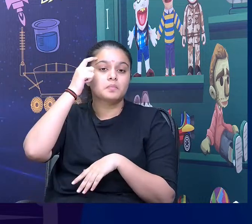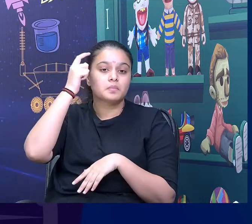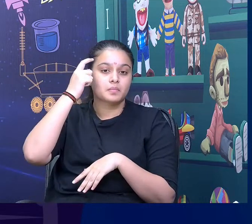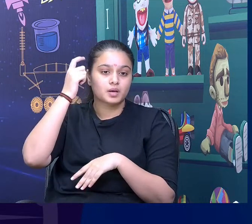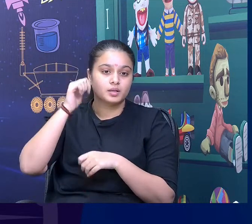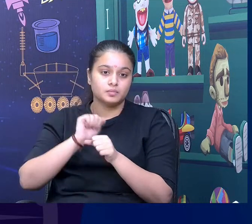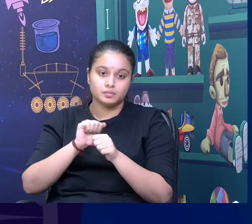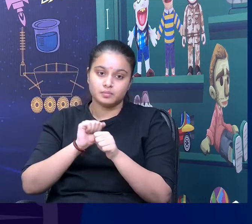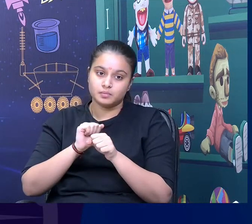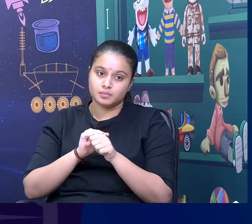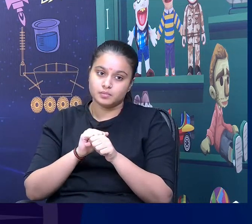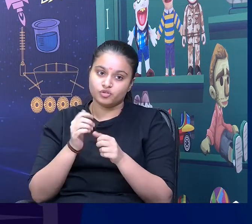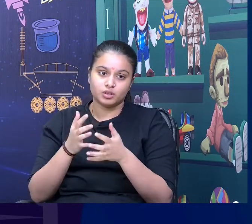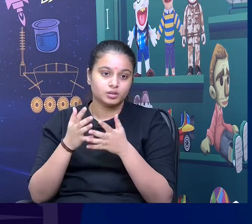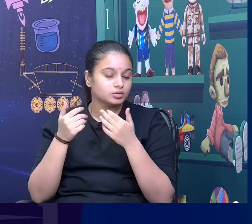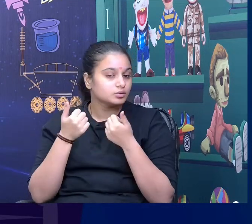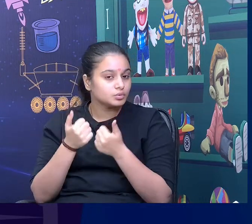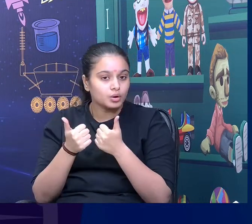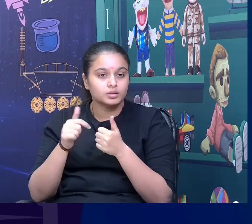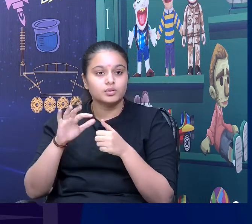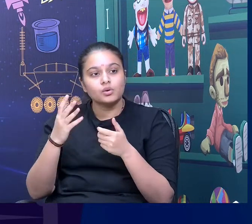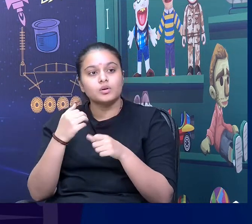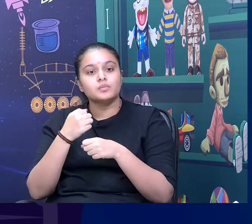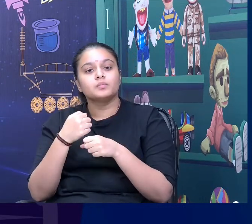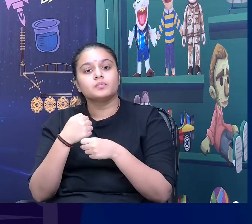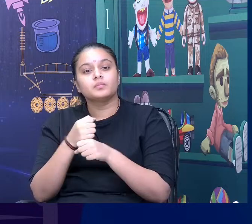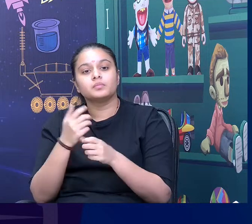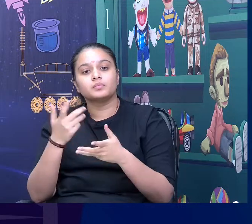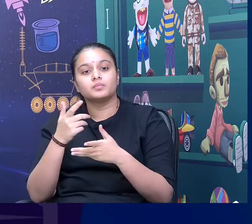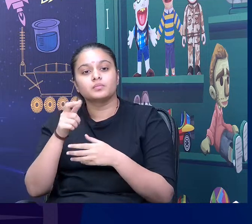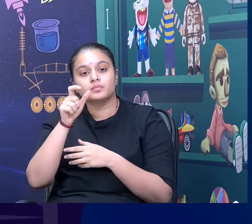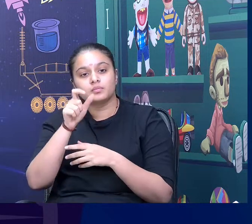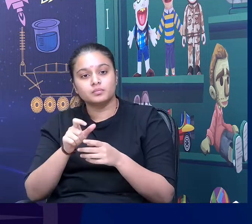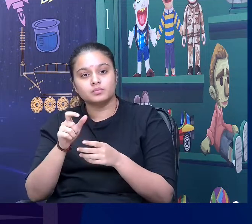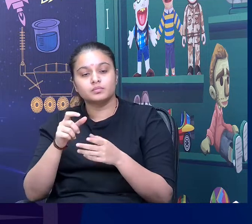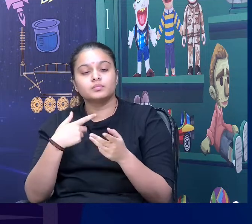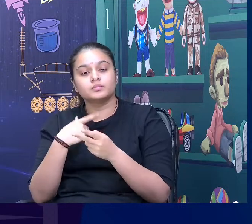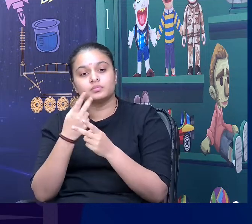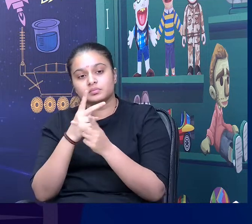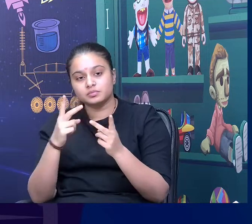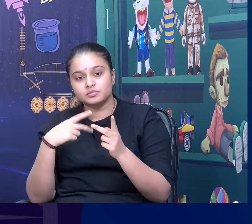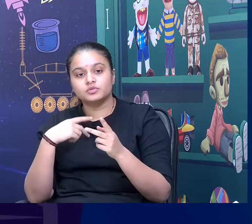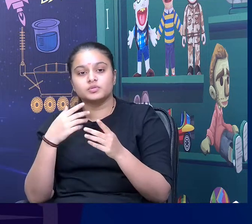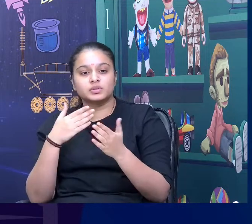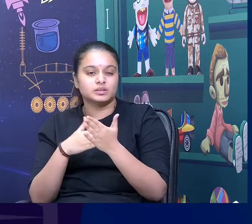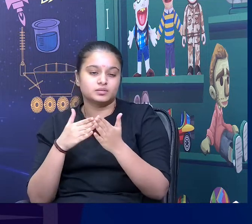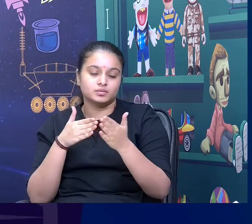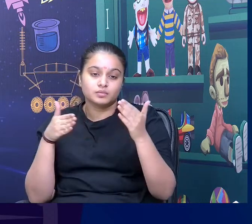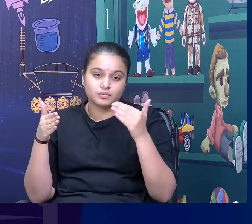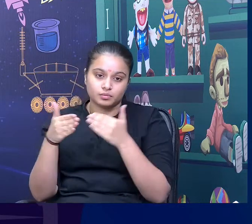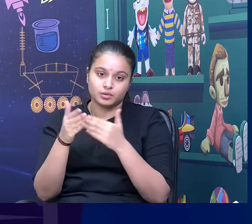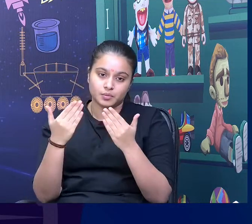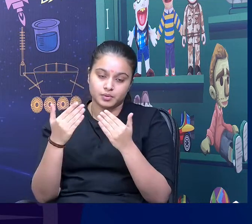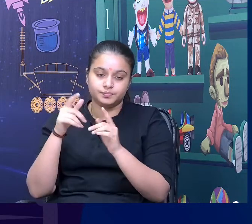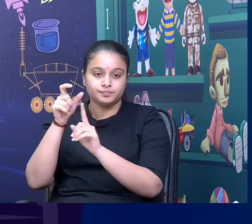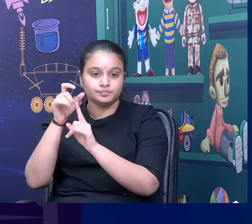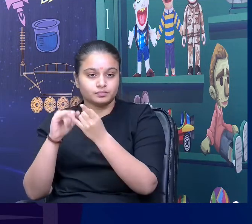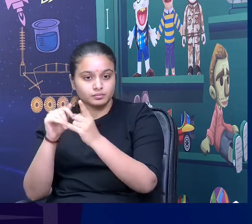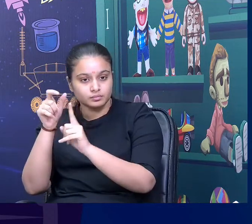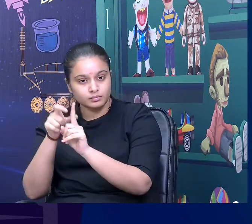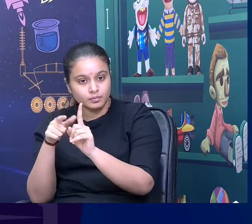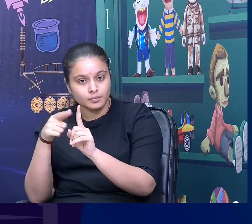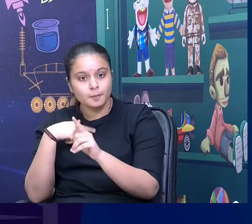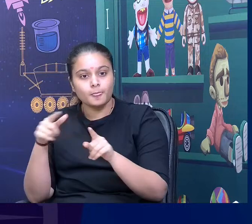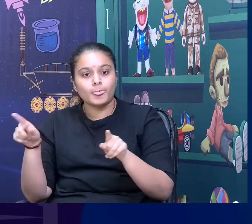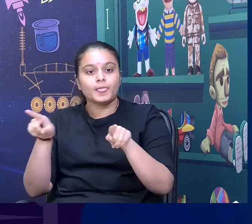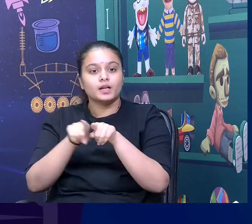worked a lot for him. Yes, and absolutely. that made him a man beyond words. Right. So not just about Stephen Hawking, even